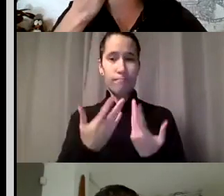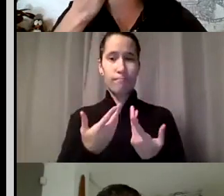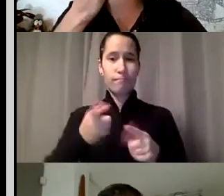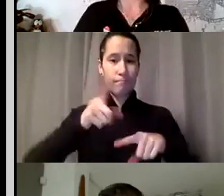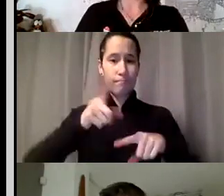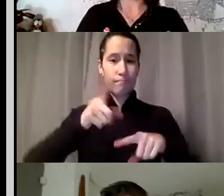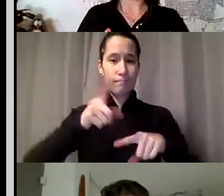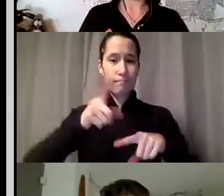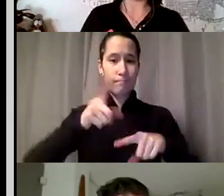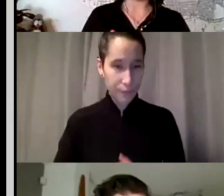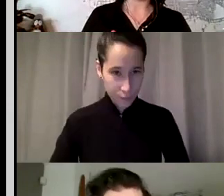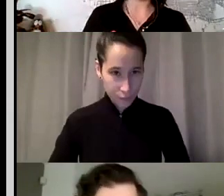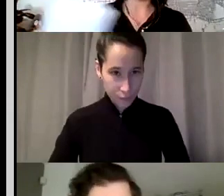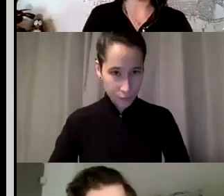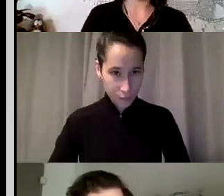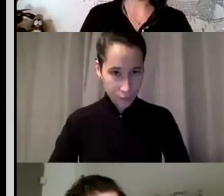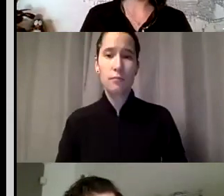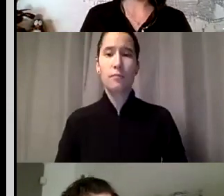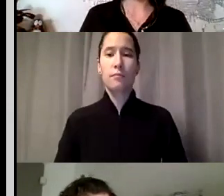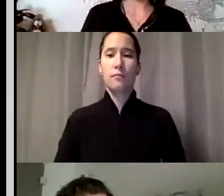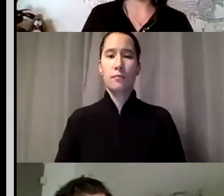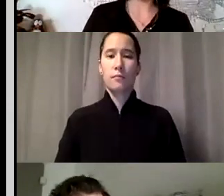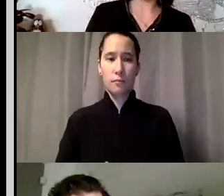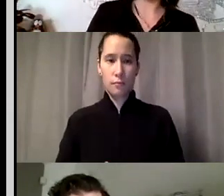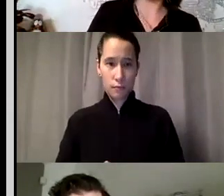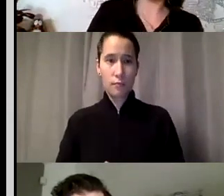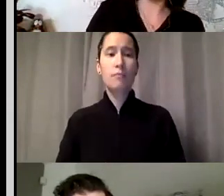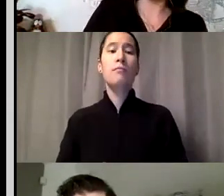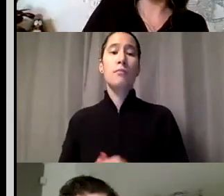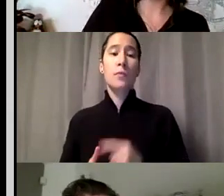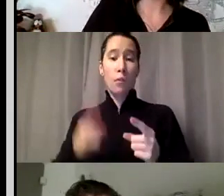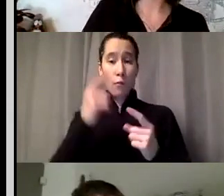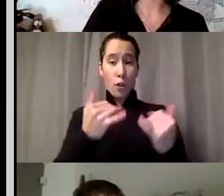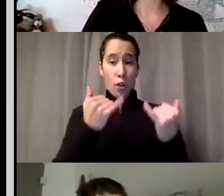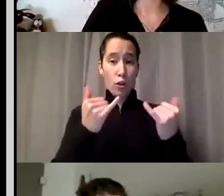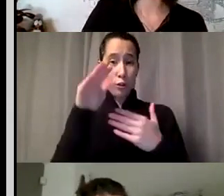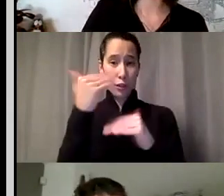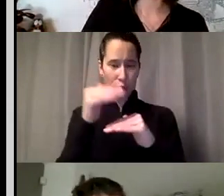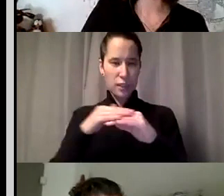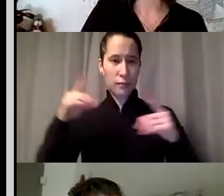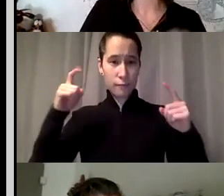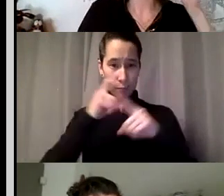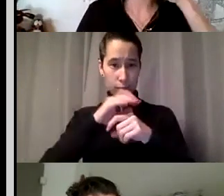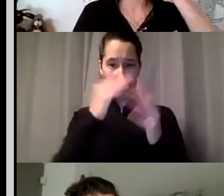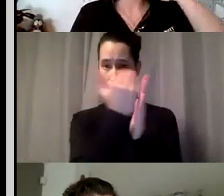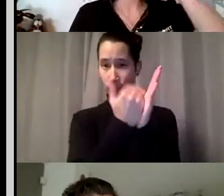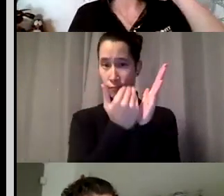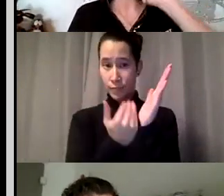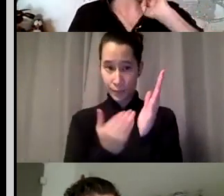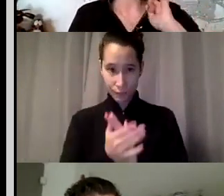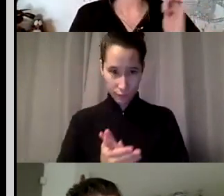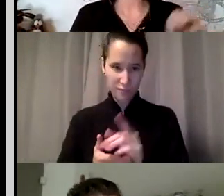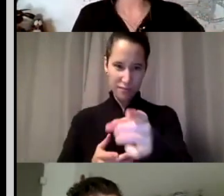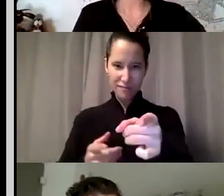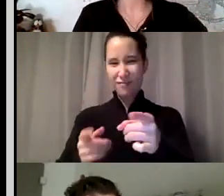Now, what are some of the complexities of that order? The definition of team sport. We hear you loud and clear